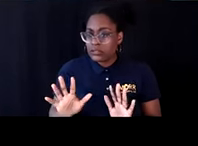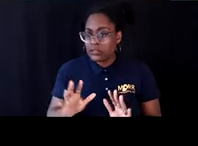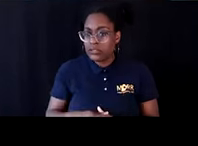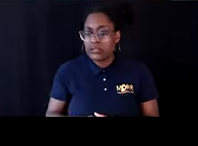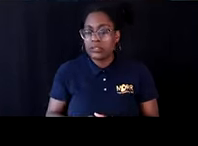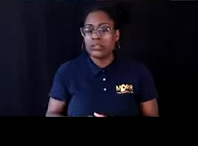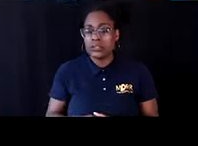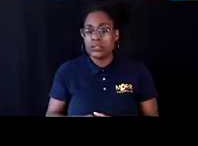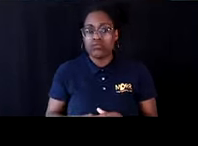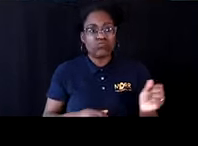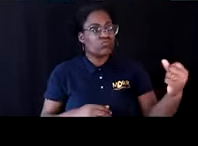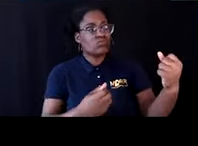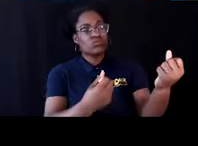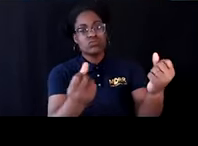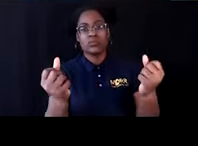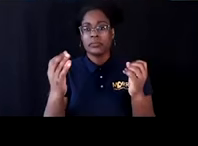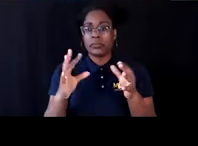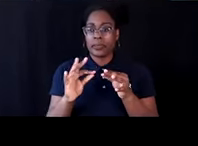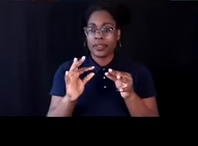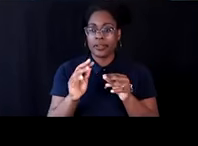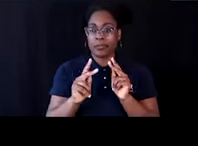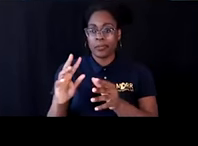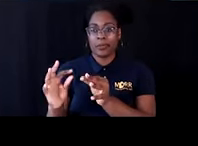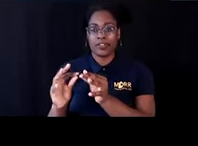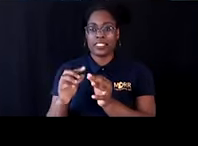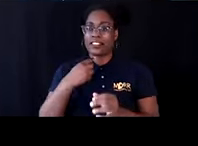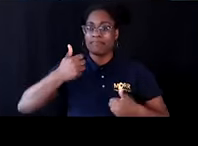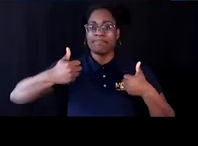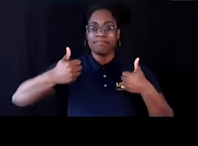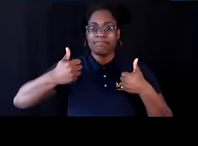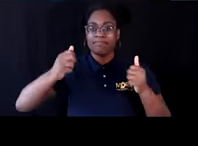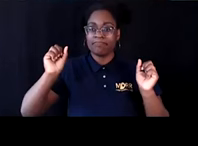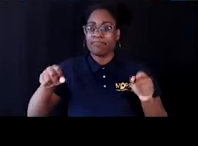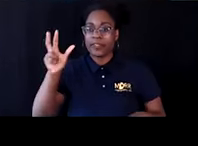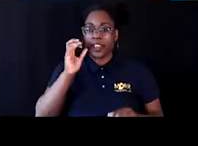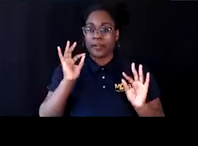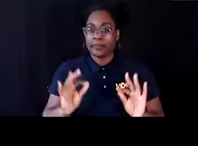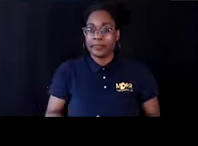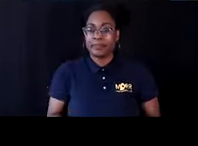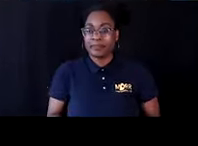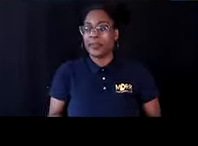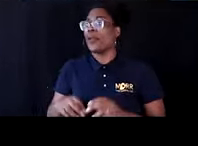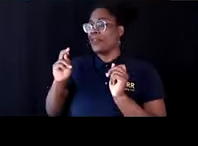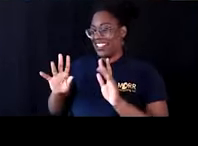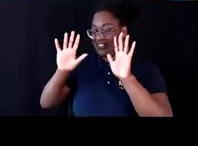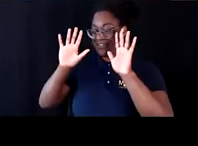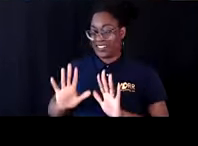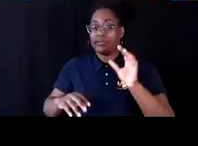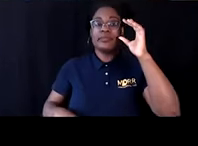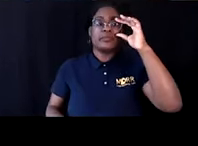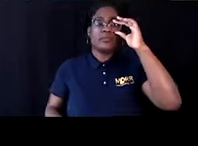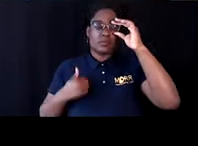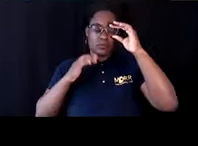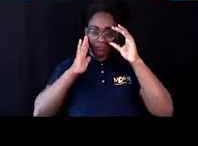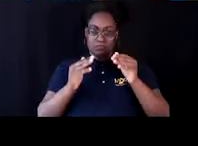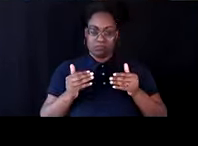Good here. Okay, I'm seeing. Okay, excellent. Thanks, everybody. Awesome. So I'm gonna continue. The